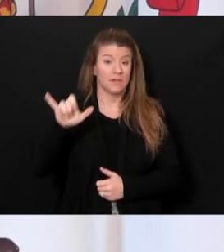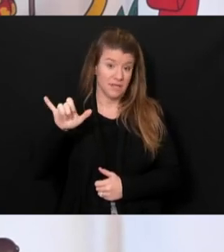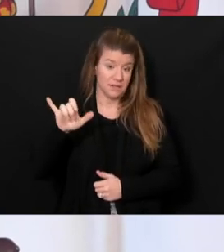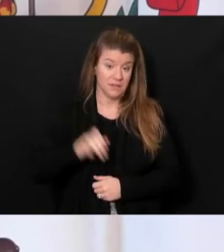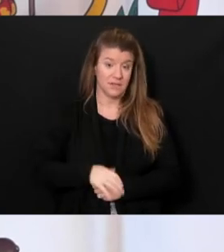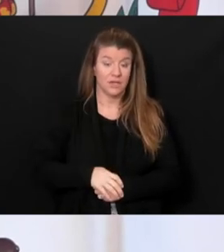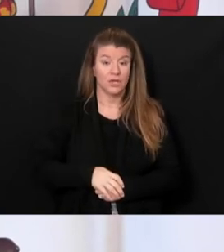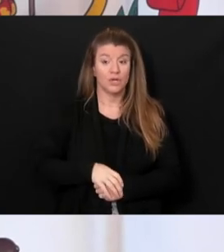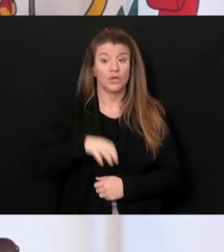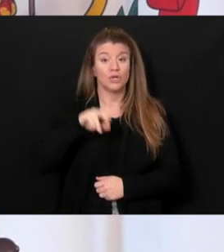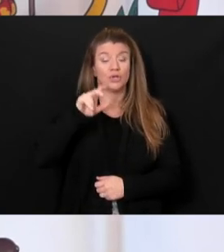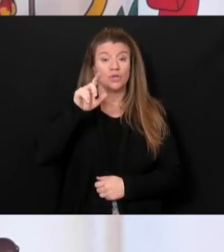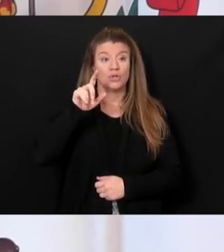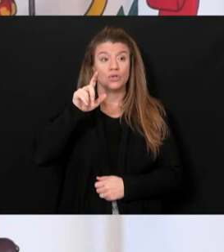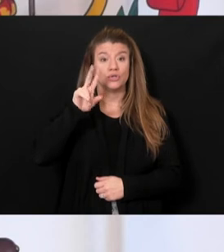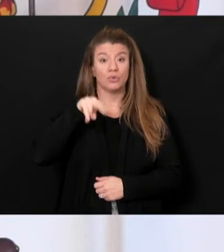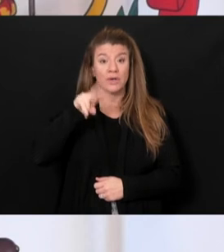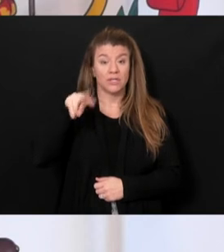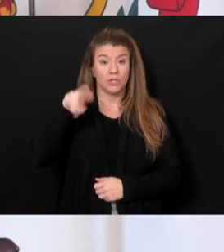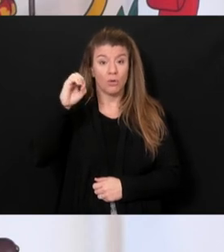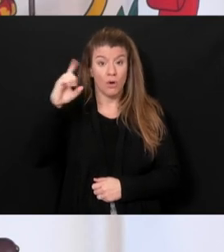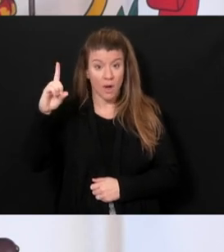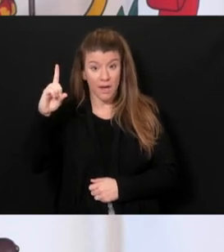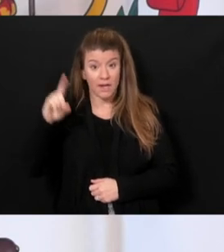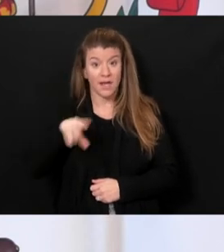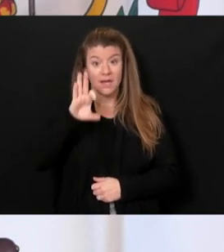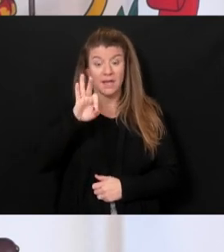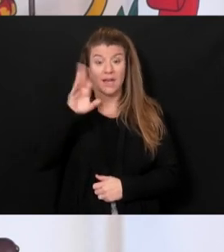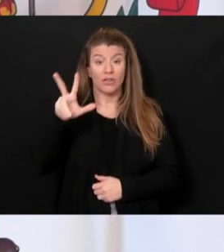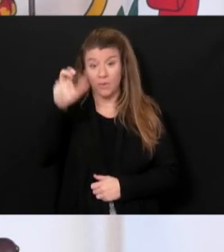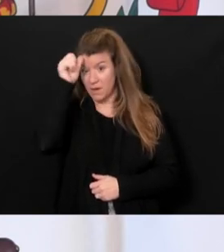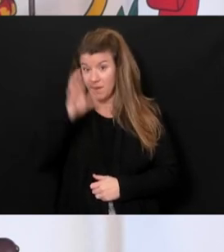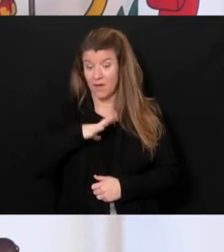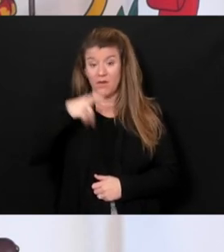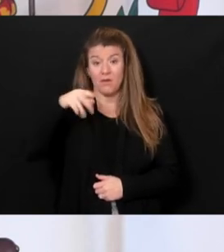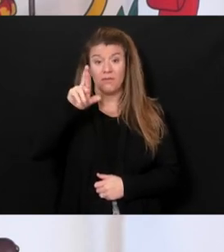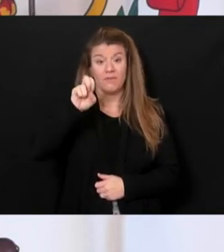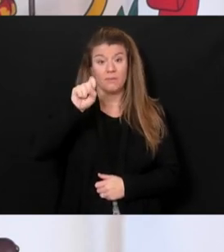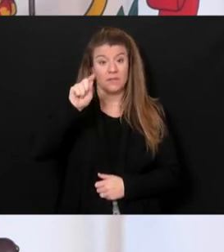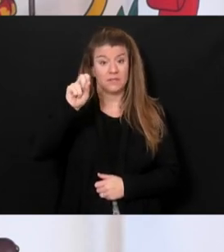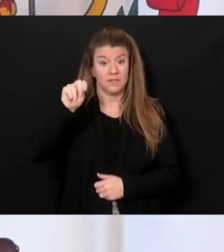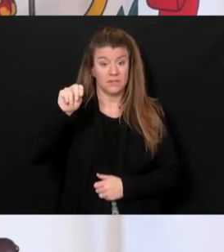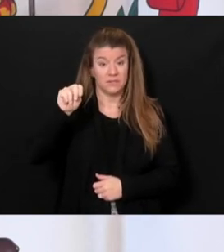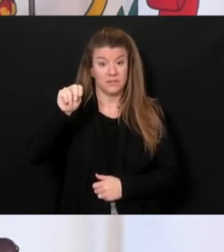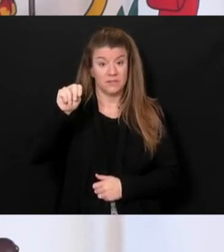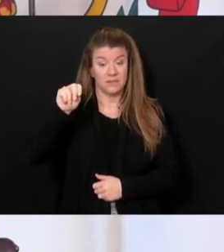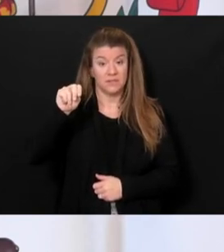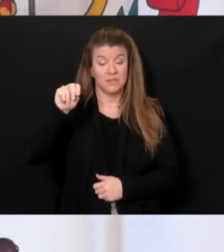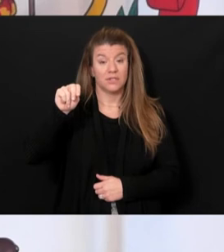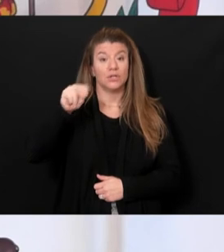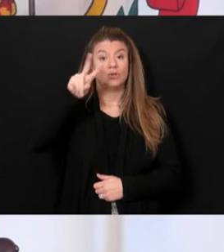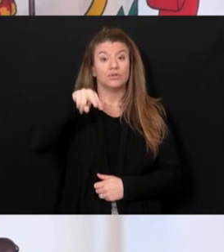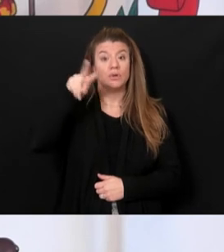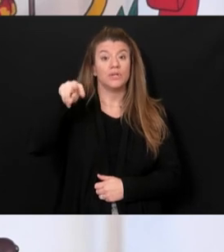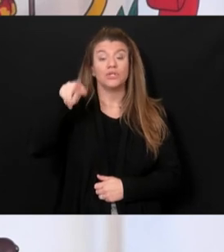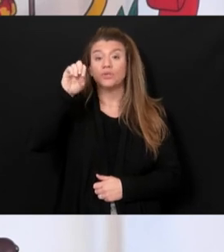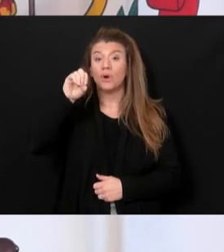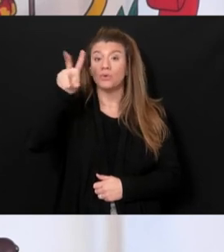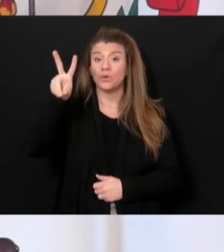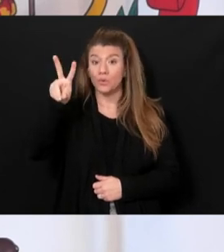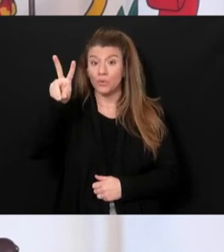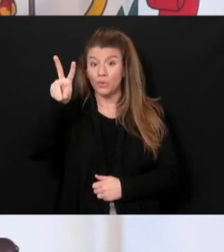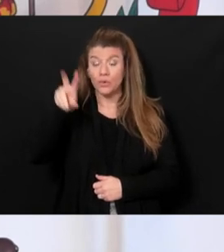Our 2201st death is a 93-year-old male from Preston County. Our 2202nd